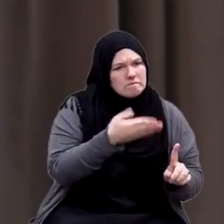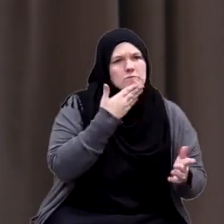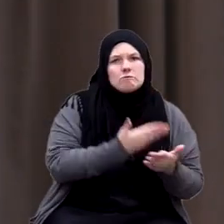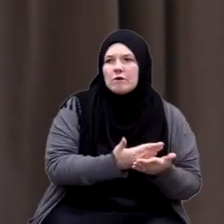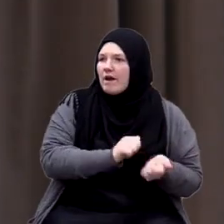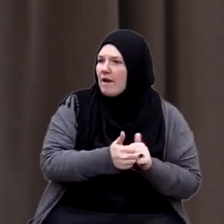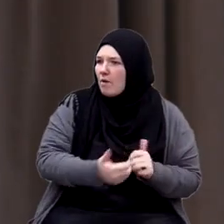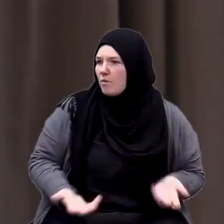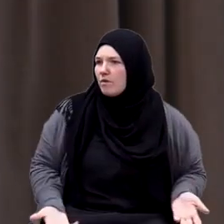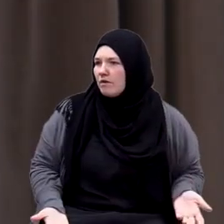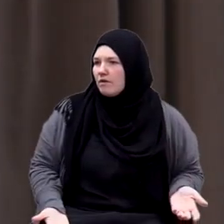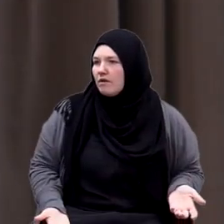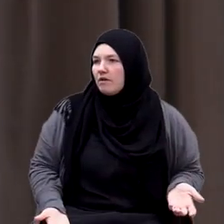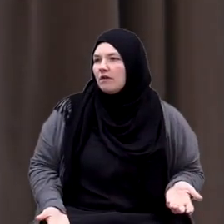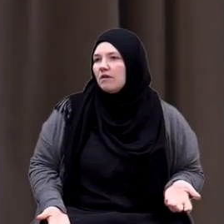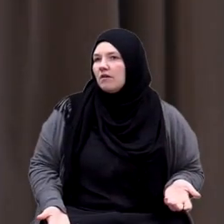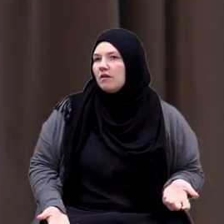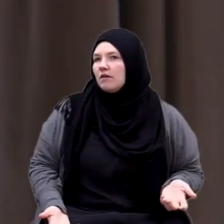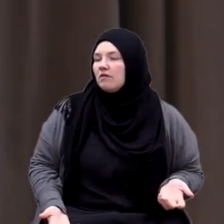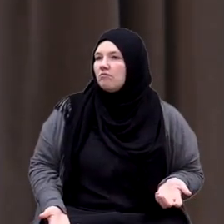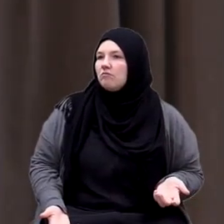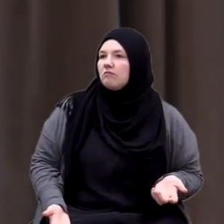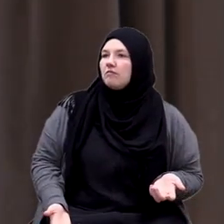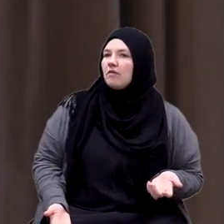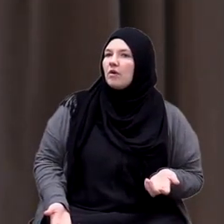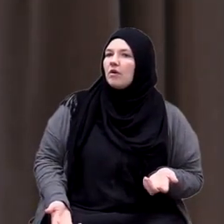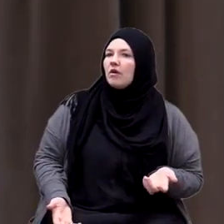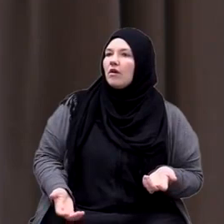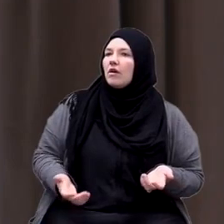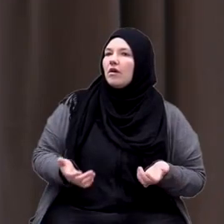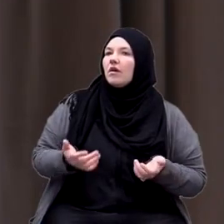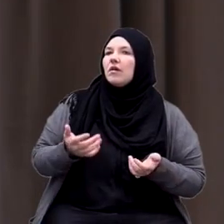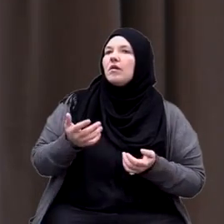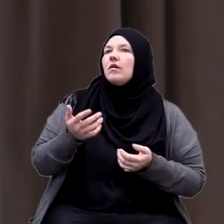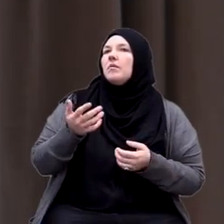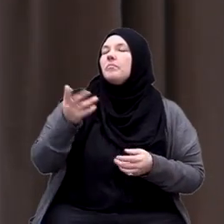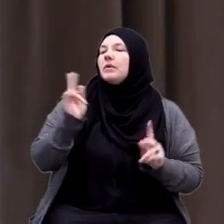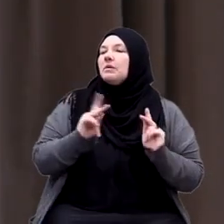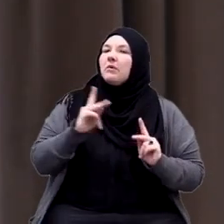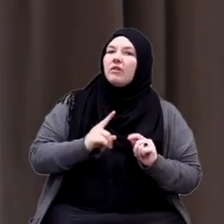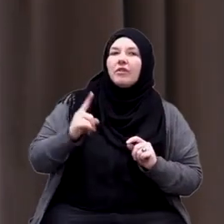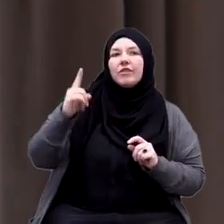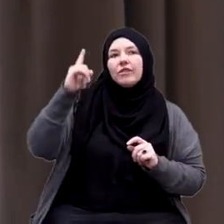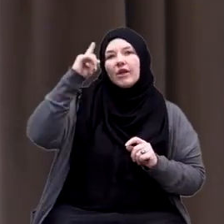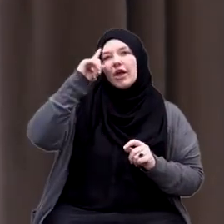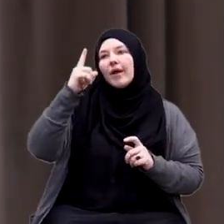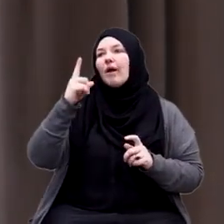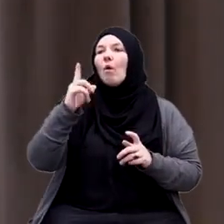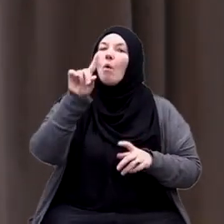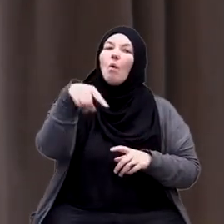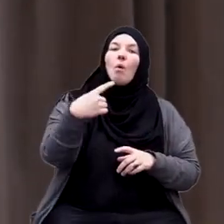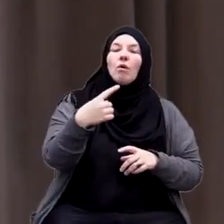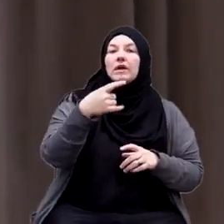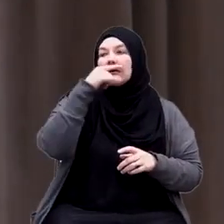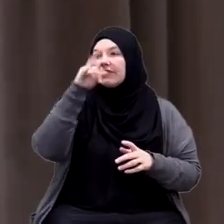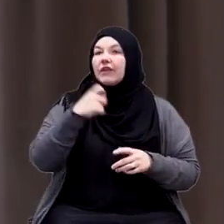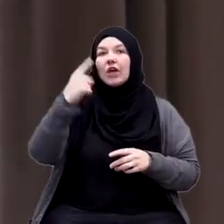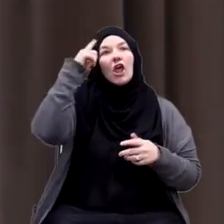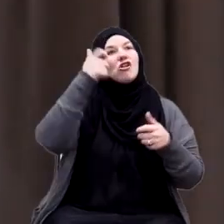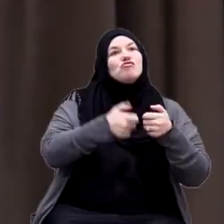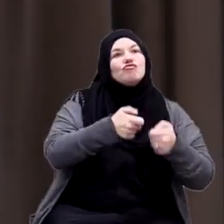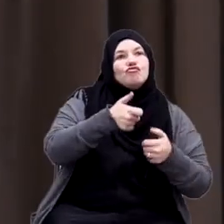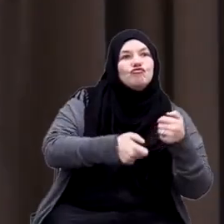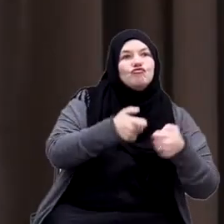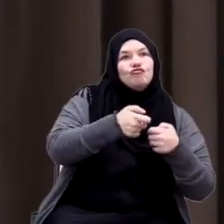As if there is nothing in this life to do except the PlayStation and the video